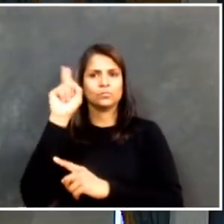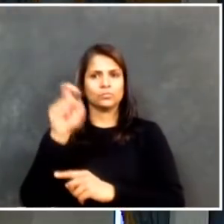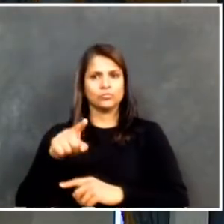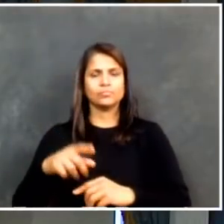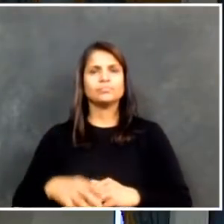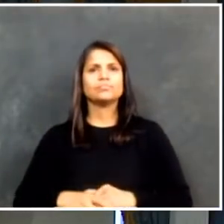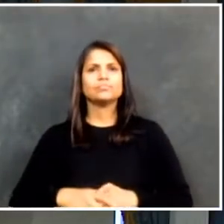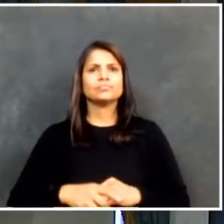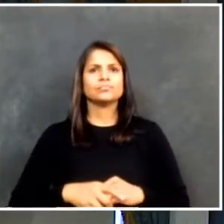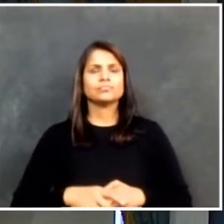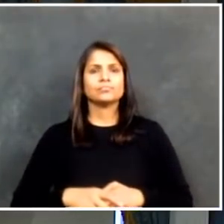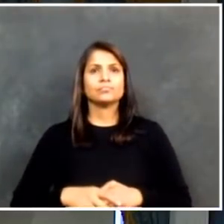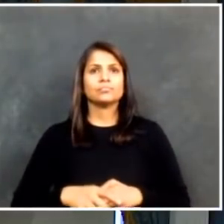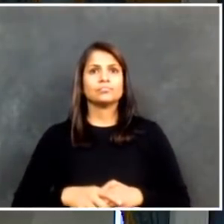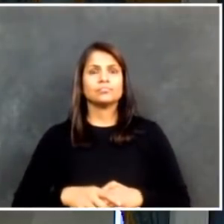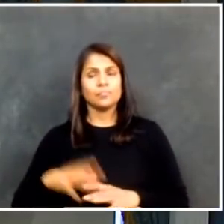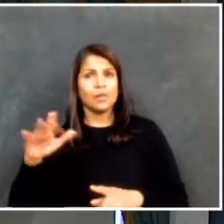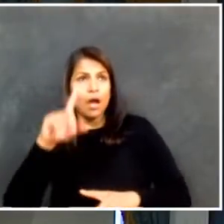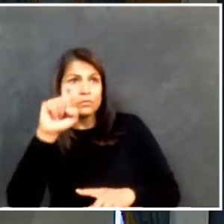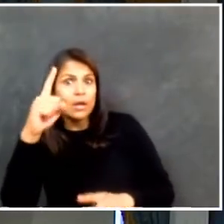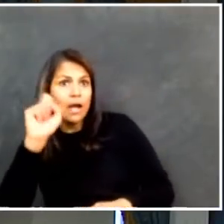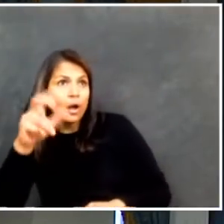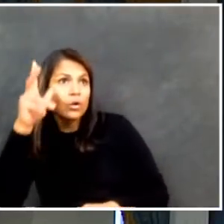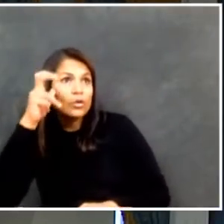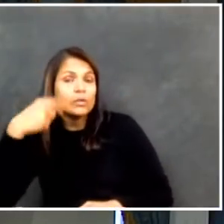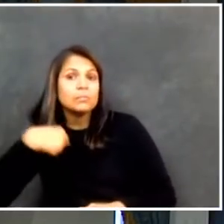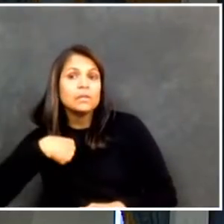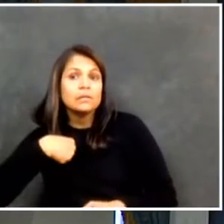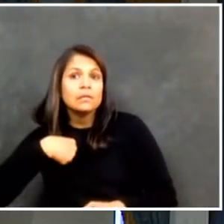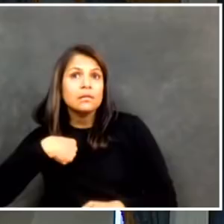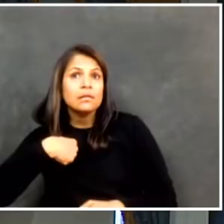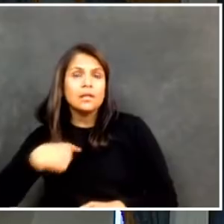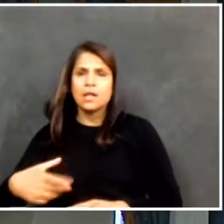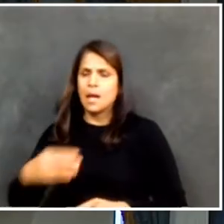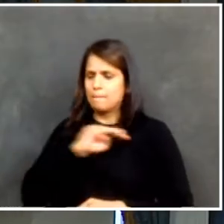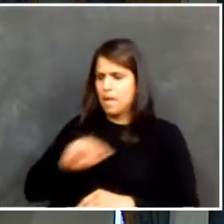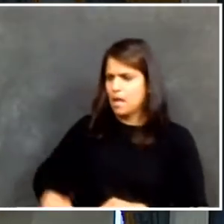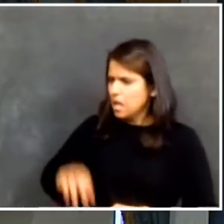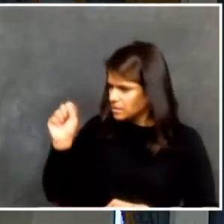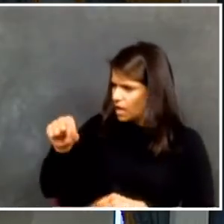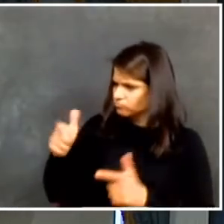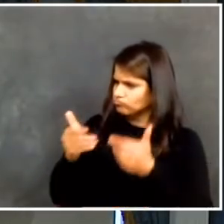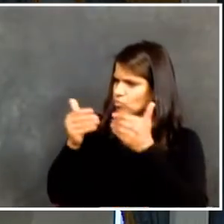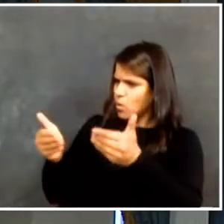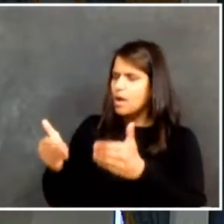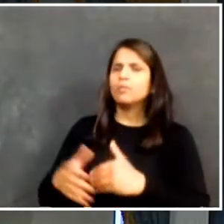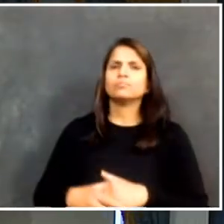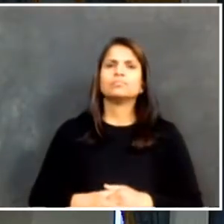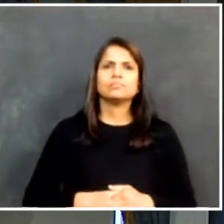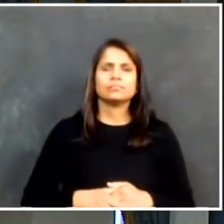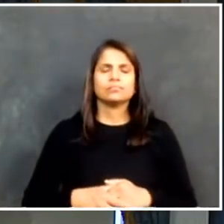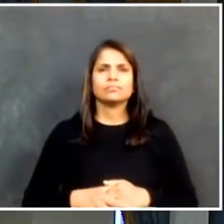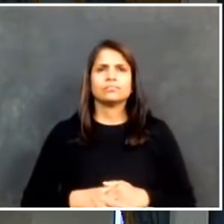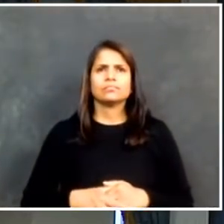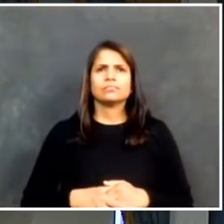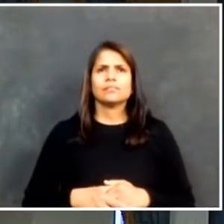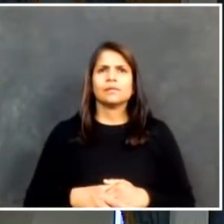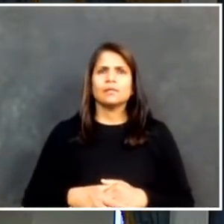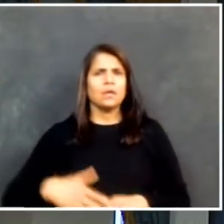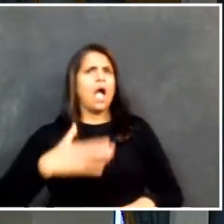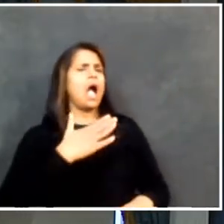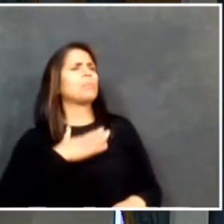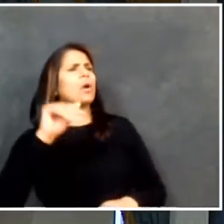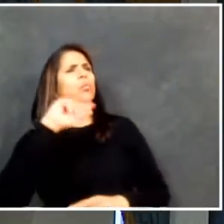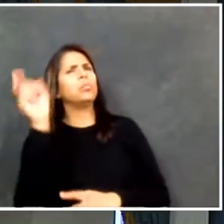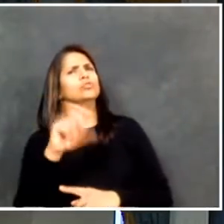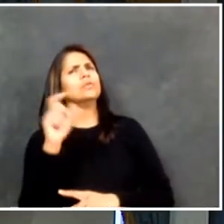Yes, can you hear me? Yep. Yes, again. Okay, I wanted to ask a question again about the numbers that were released